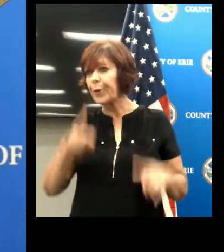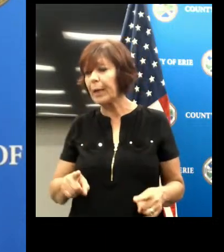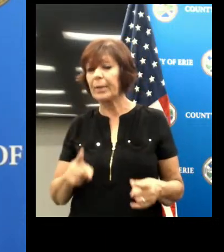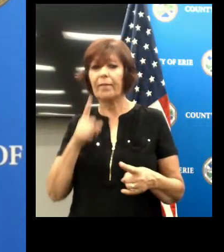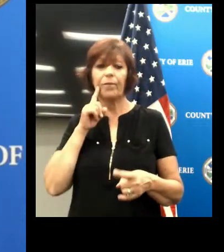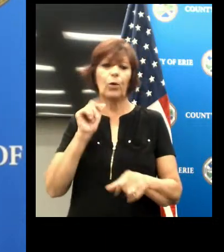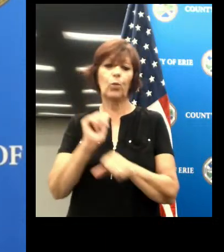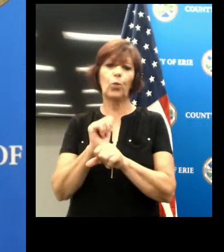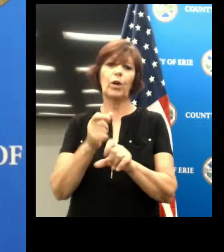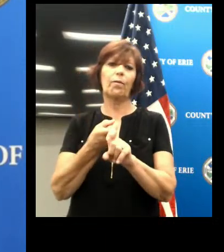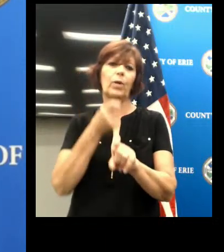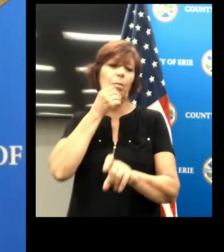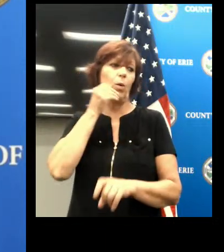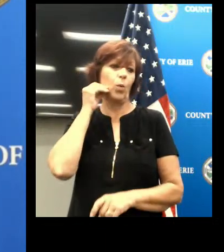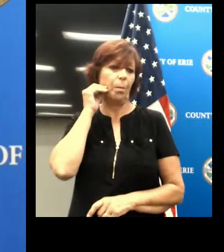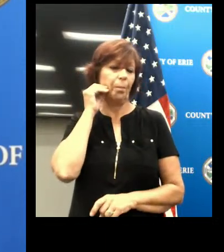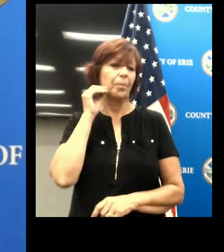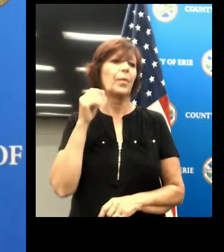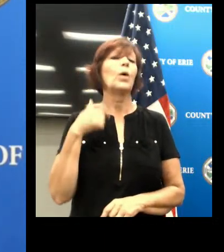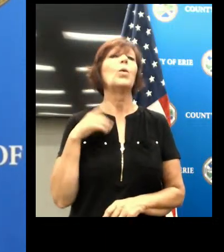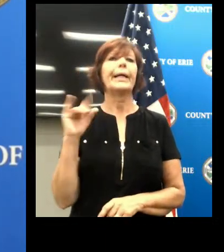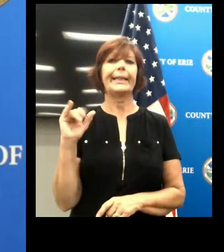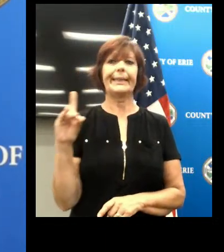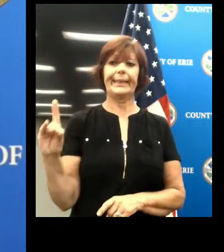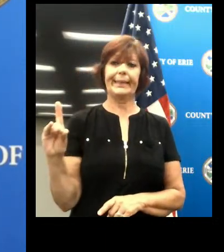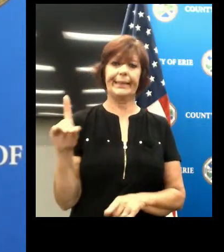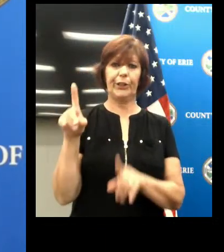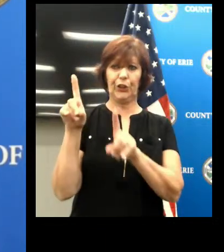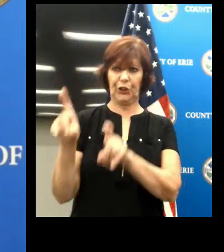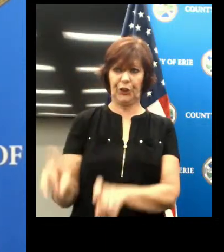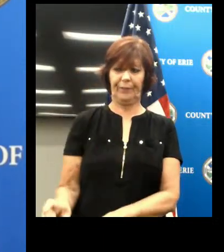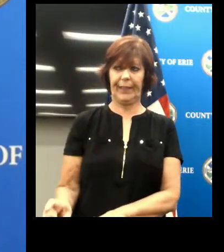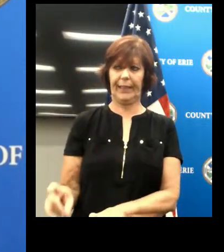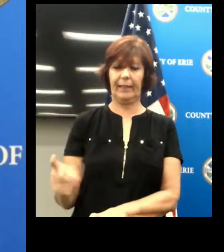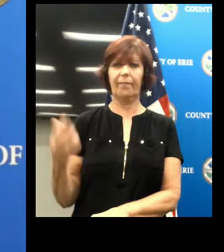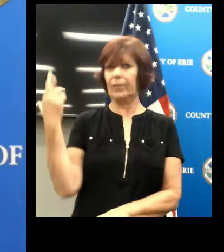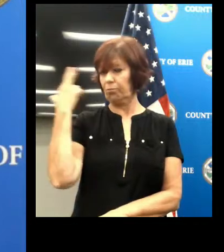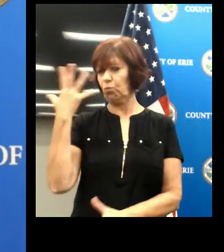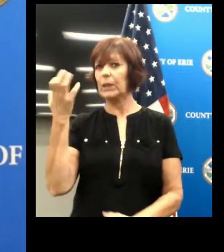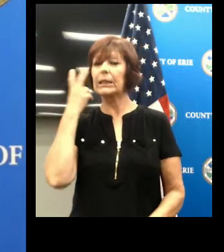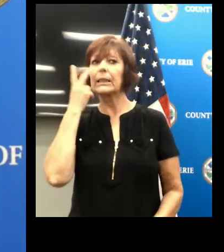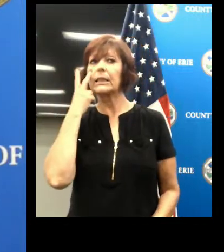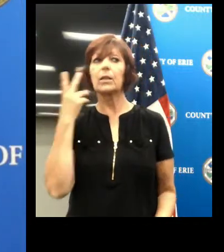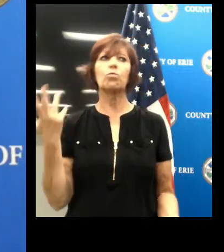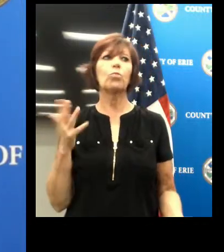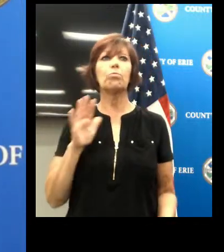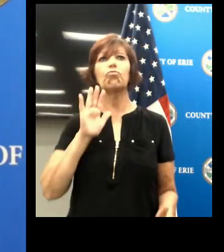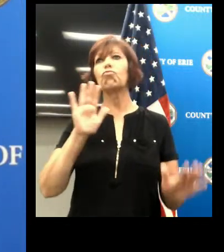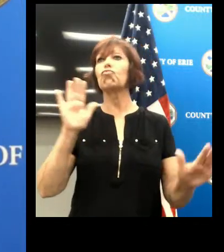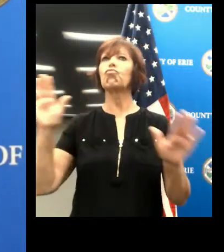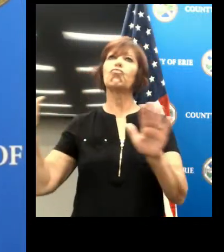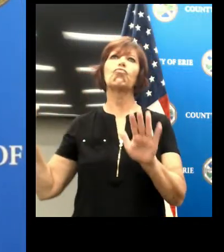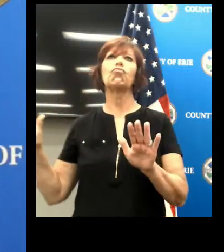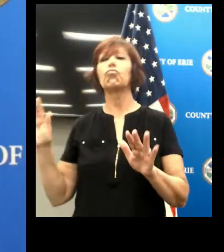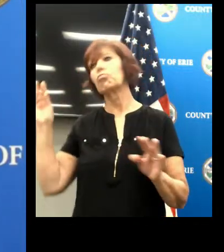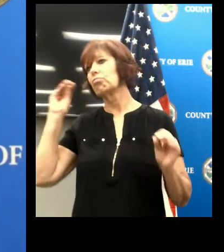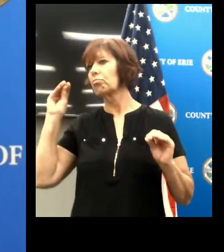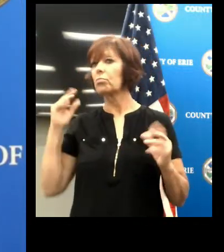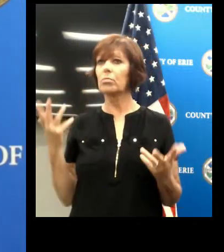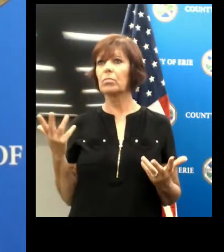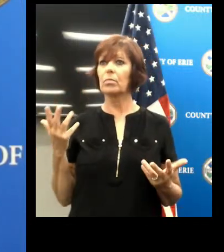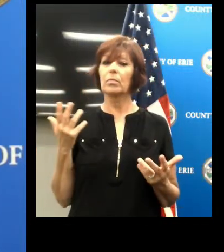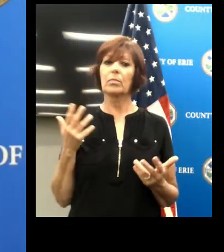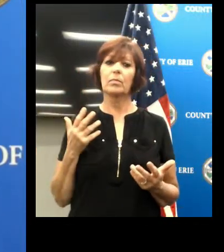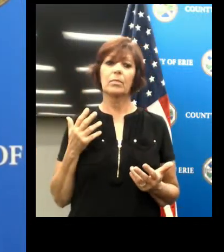to remote work plans. We did put out a survey for a reason. We wanted to see what it was, a lot of our employees,